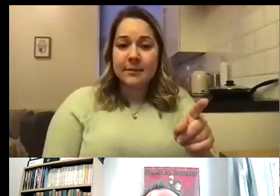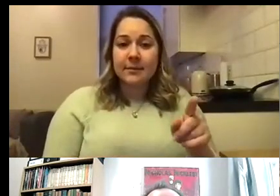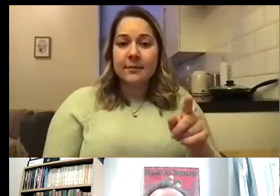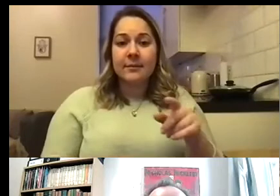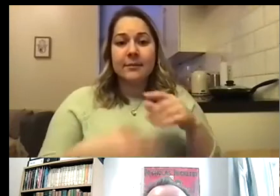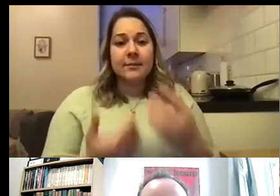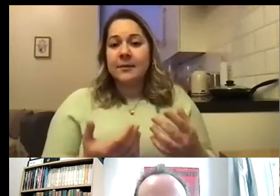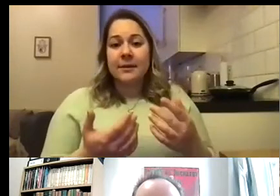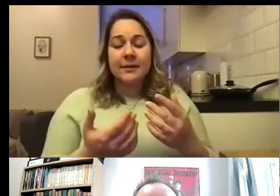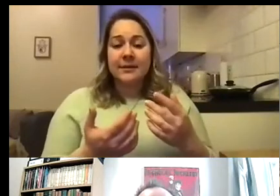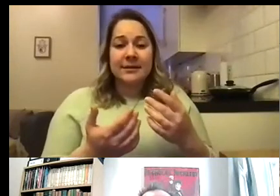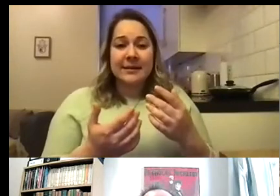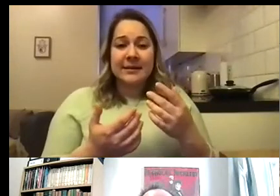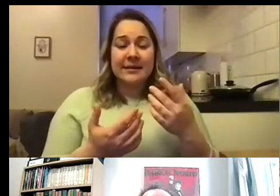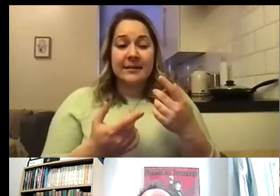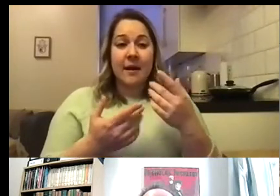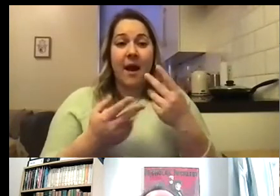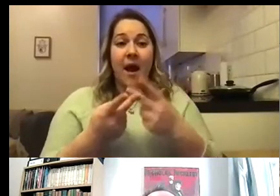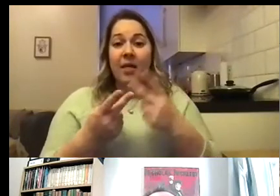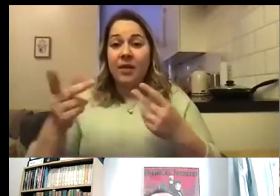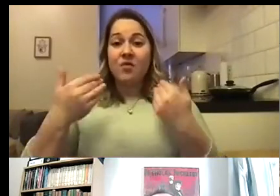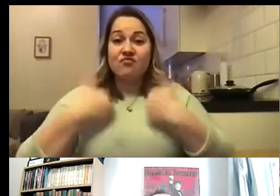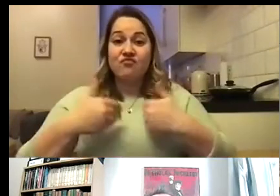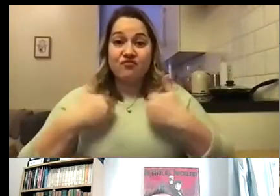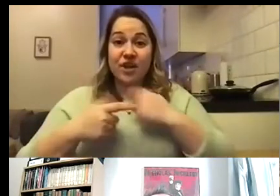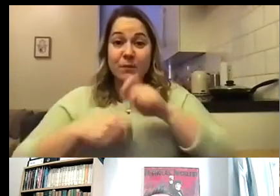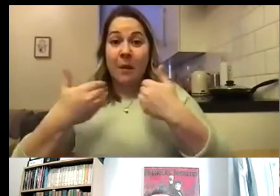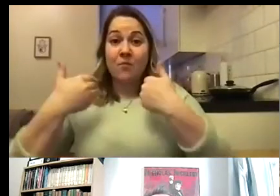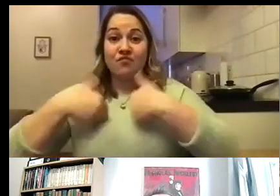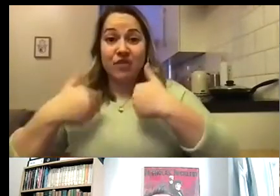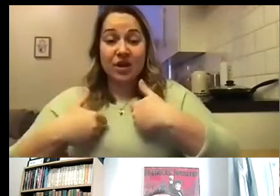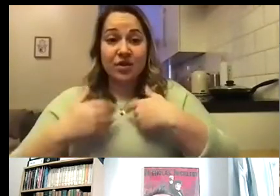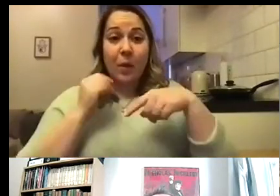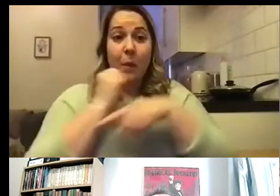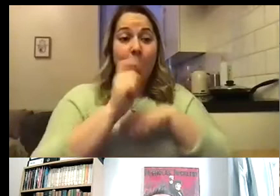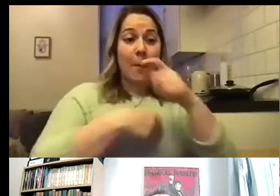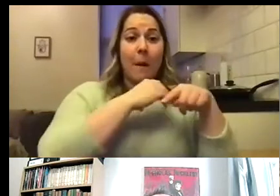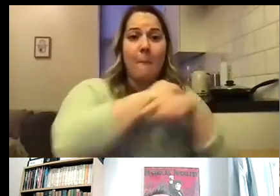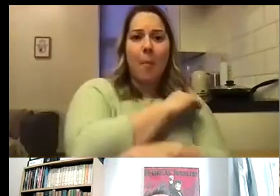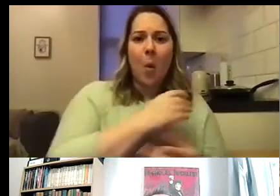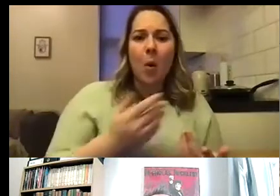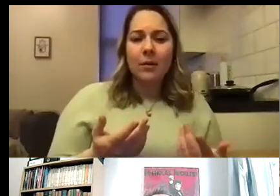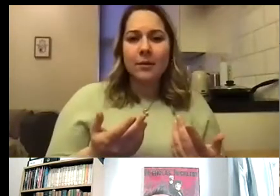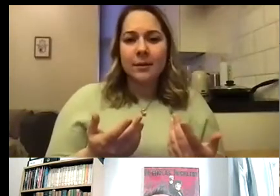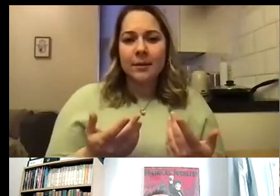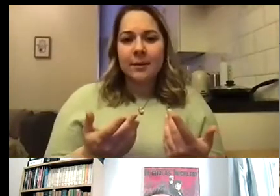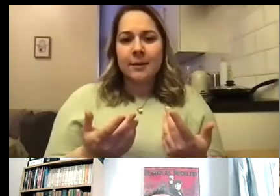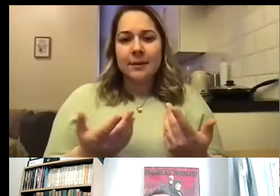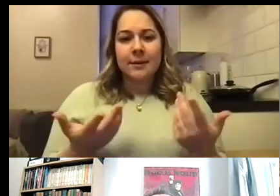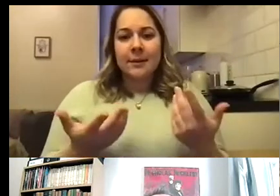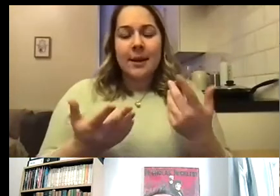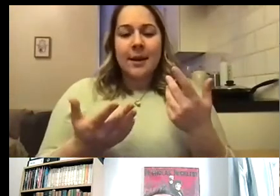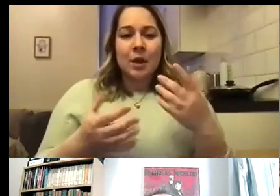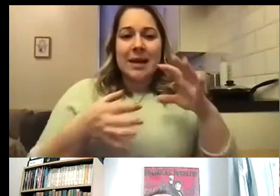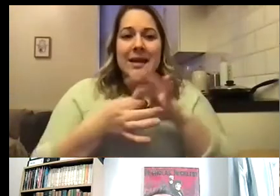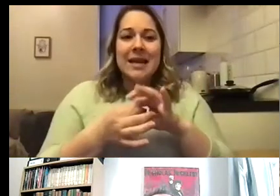of the world have actually benefited. So the rich have got richer and the poor have got poorer. And so, you know, this whole thing about economic